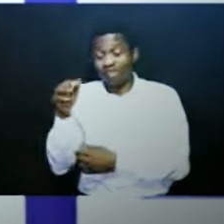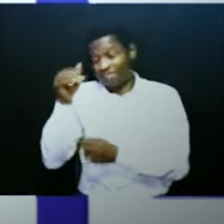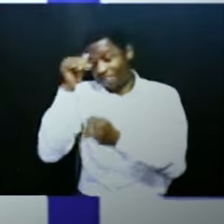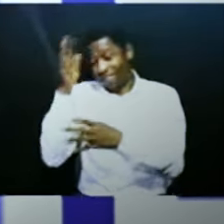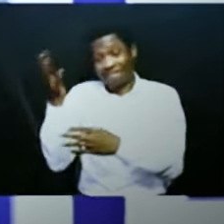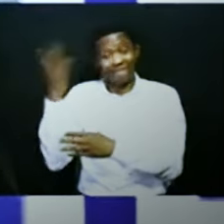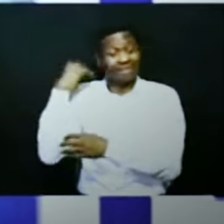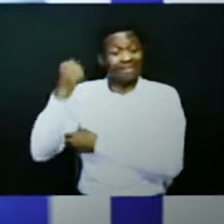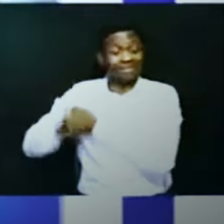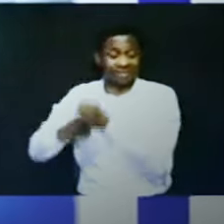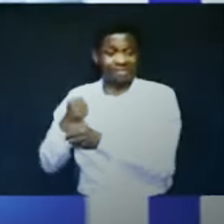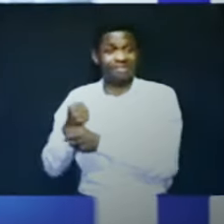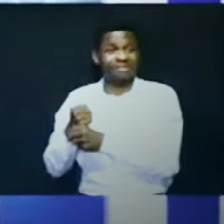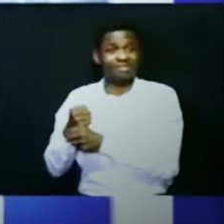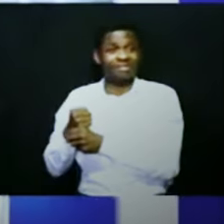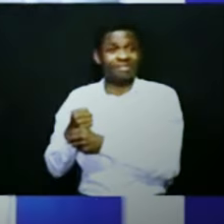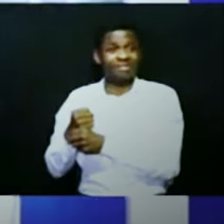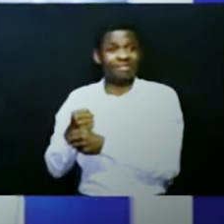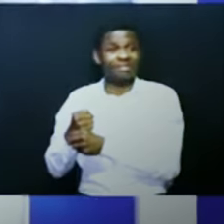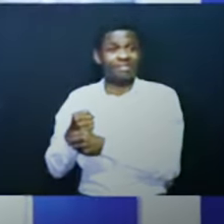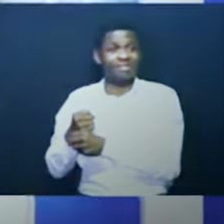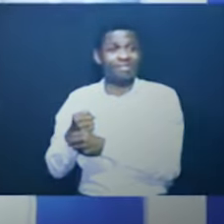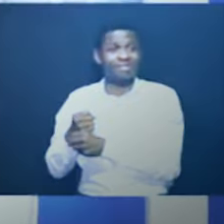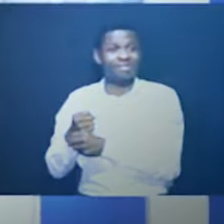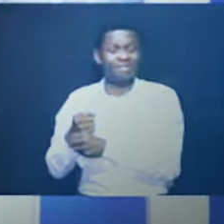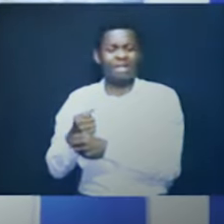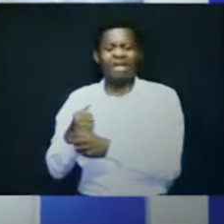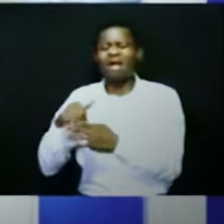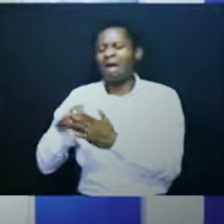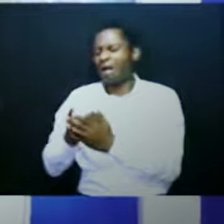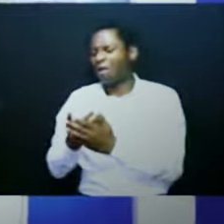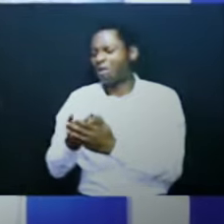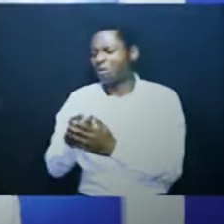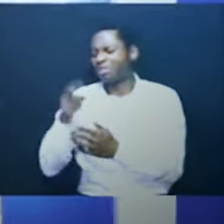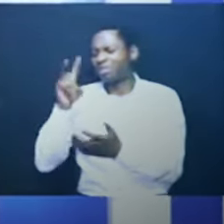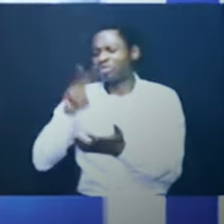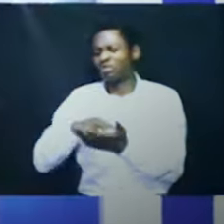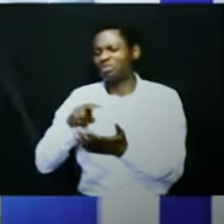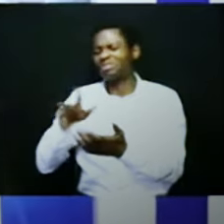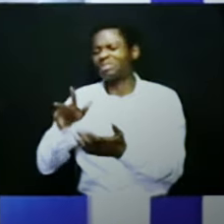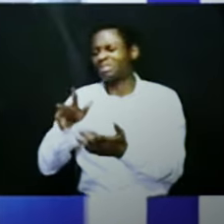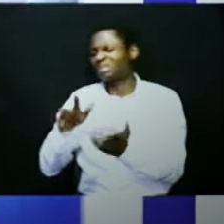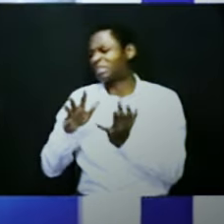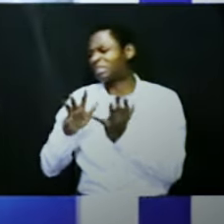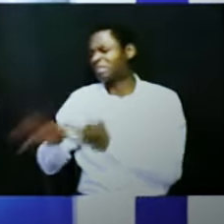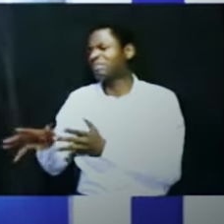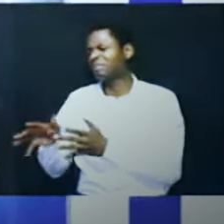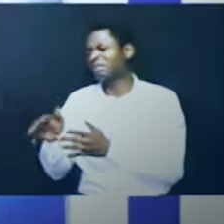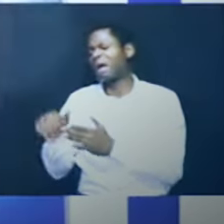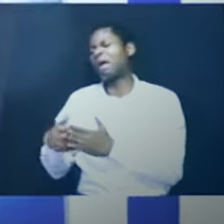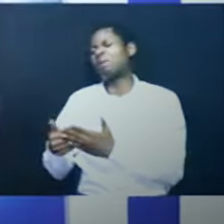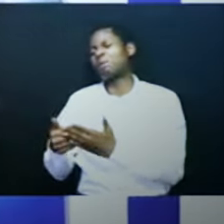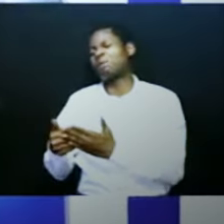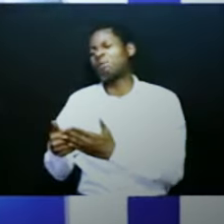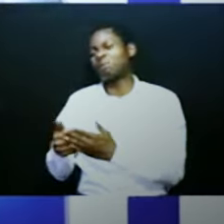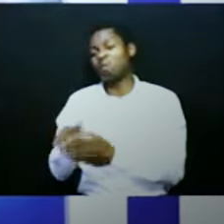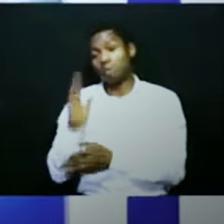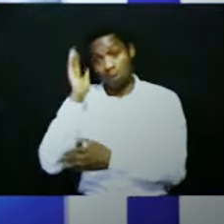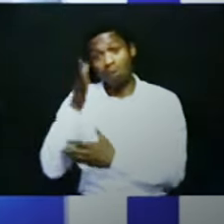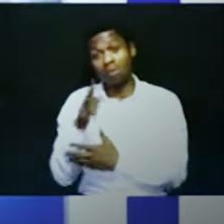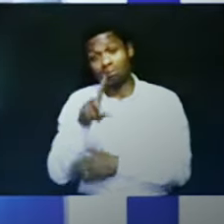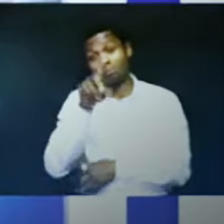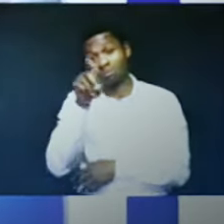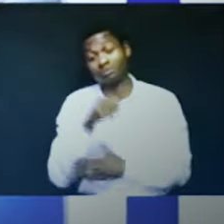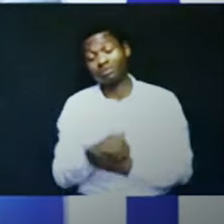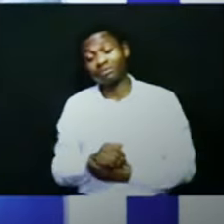no a, how will he abandon us in 2020? Ebe ye den na afia yasemui waja ye ho. You tell me. Wa ka kire